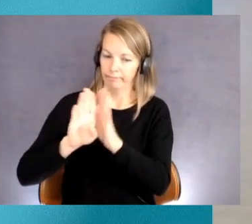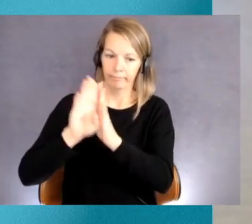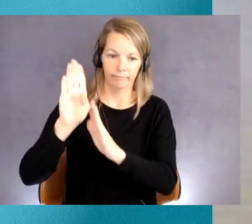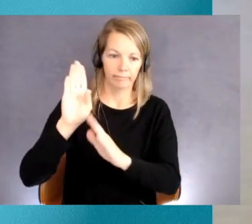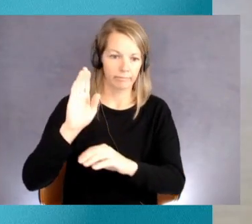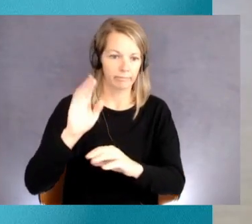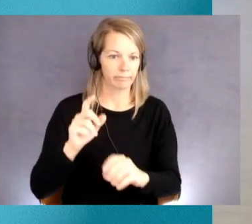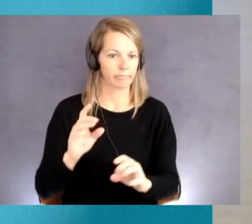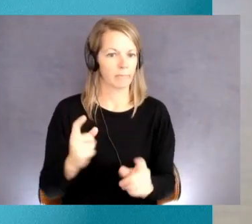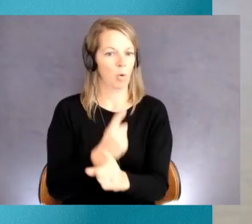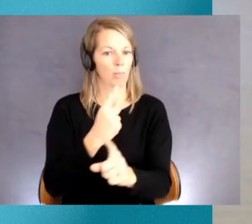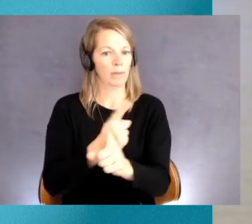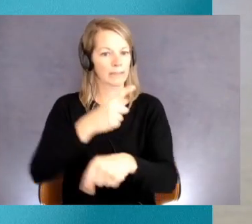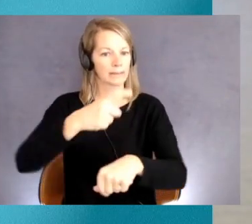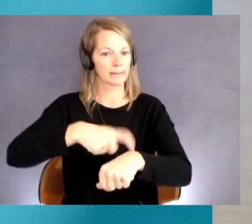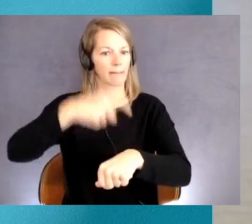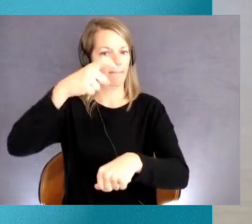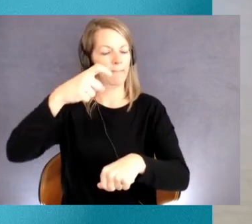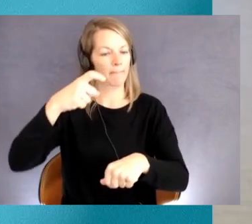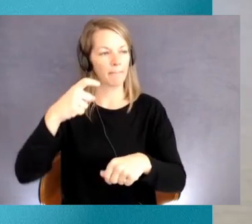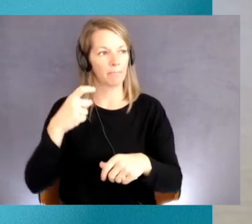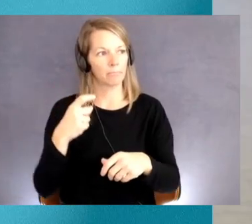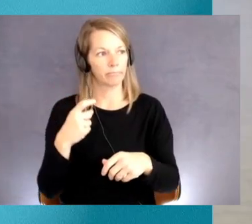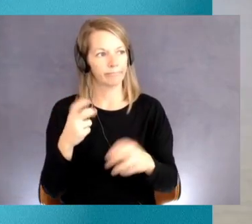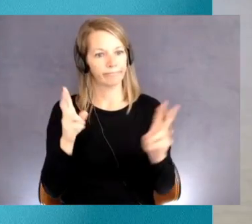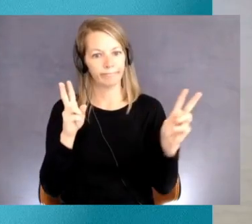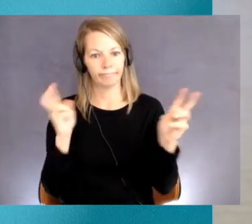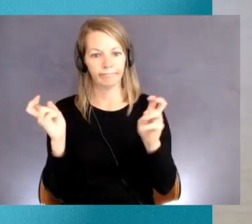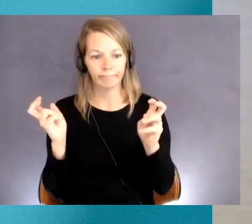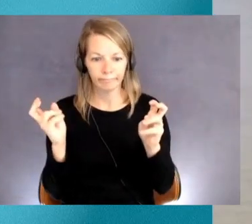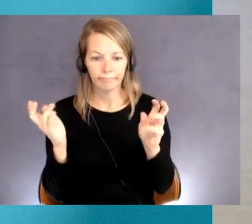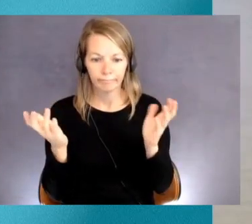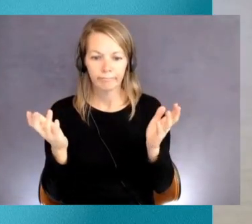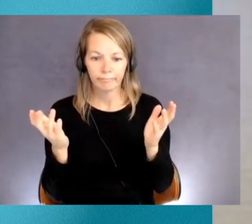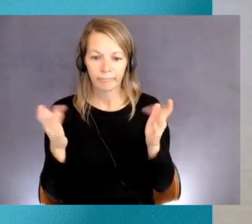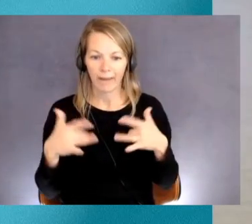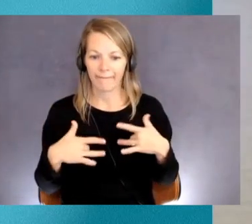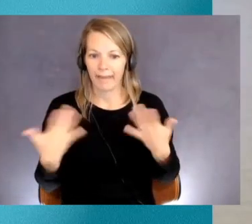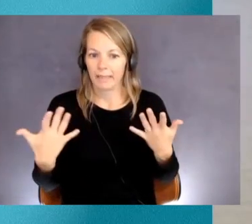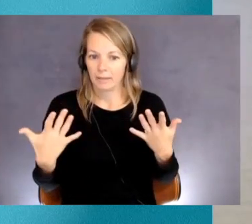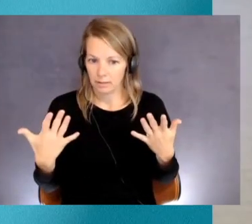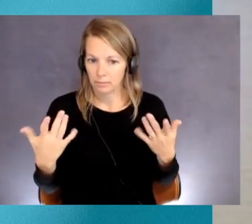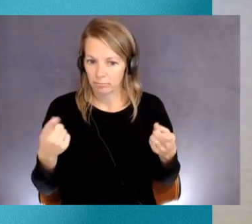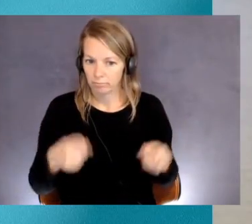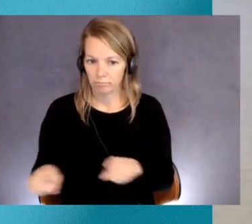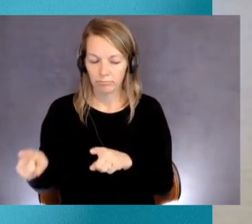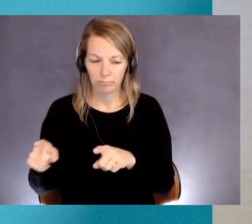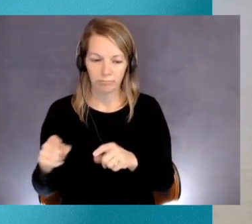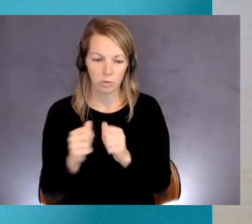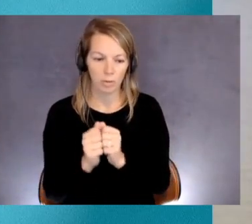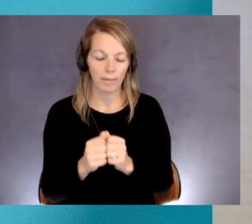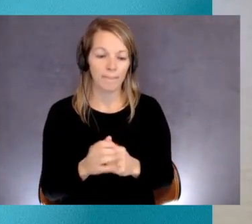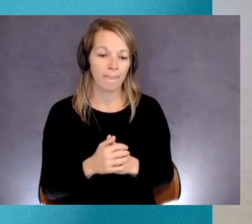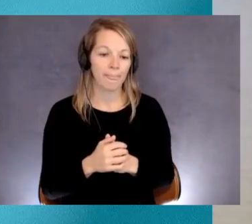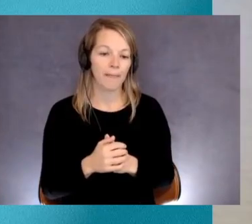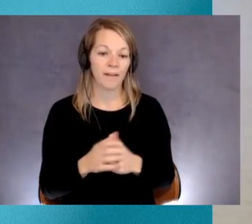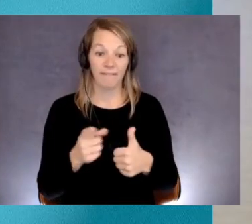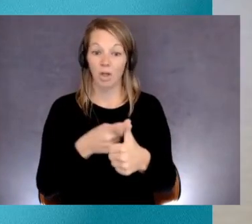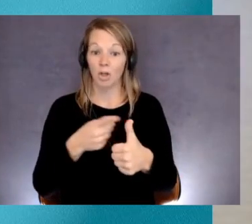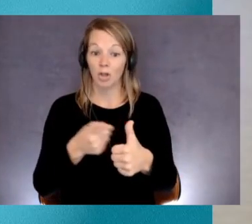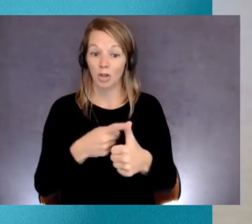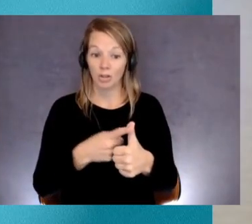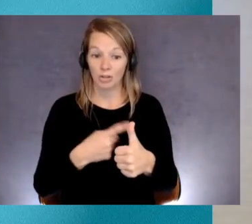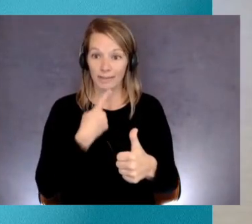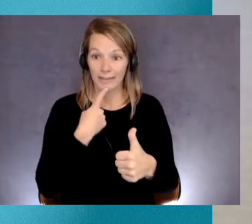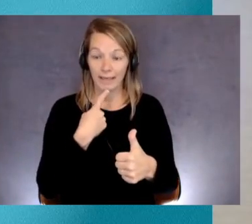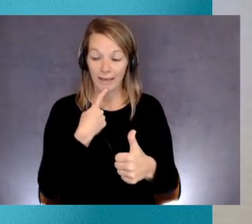timely sort of event together. Let me start off by sort of saying